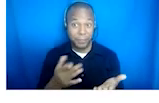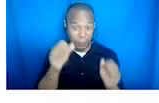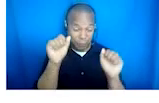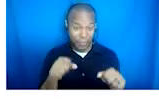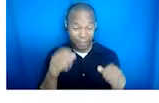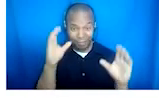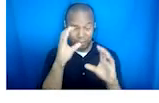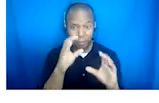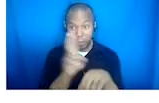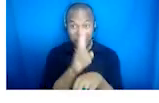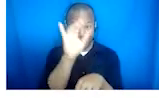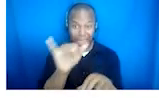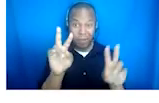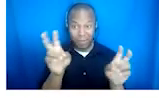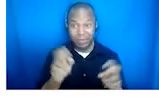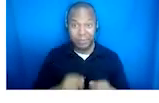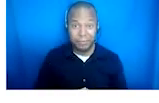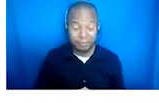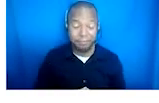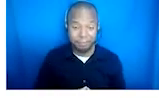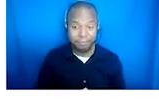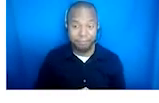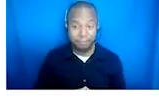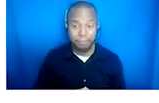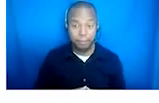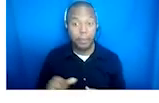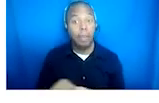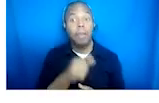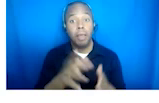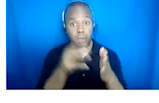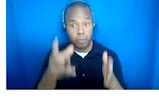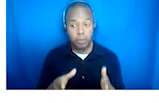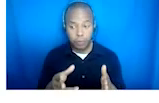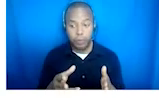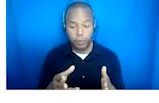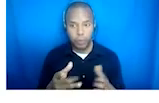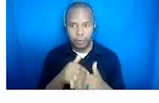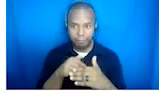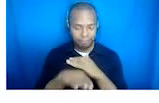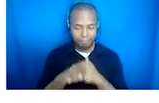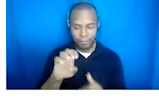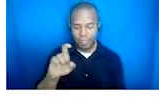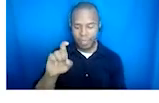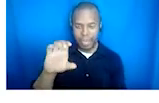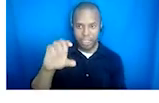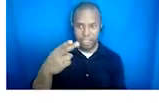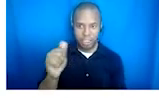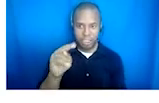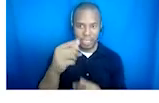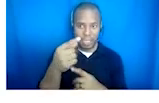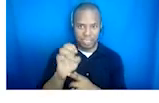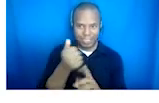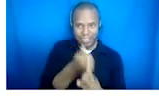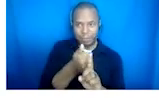as well. And then another student who went into the exchange, he's a